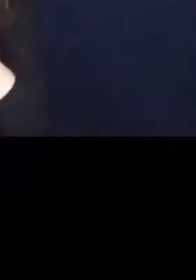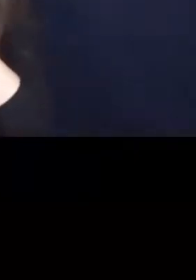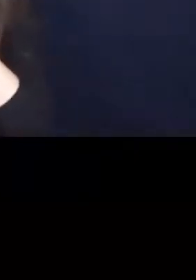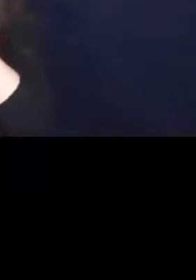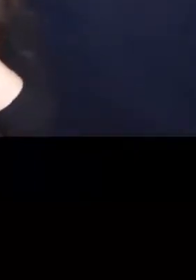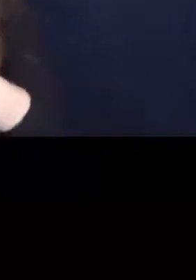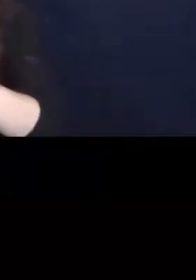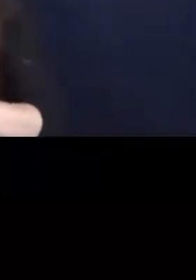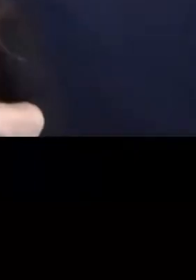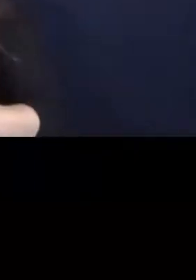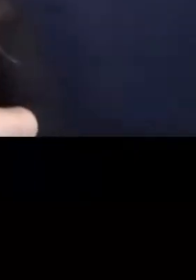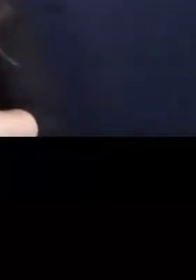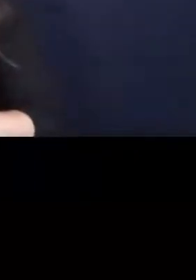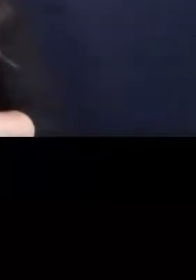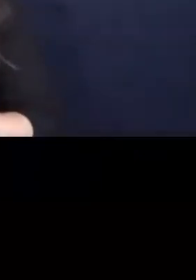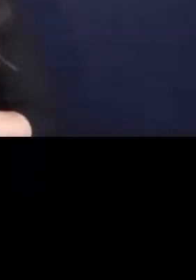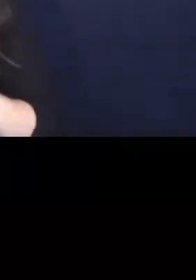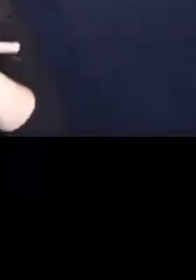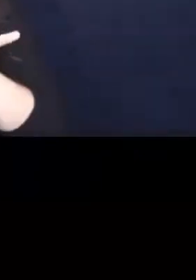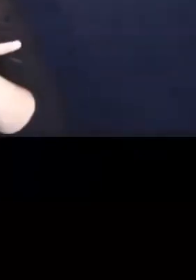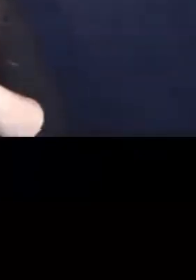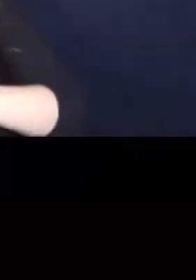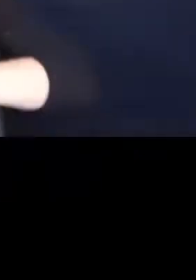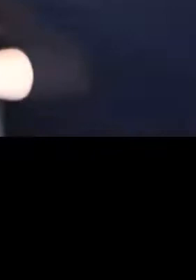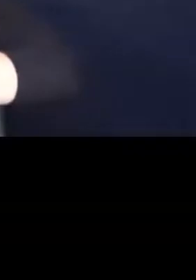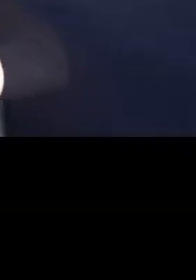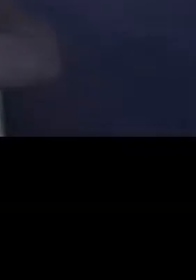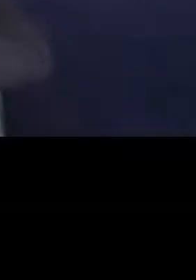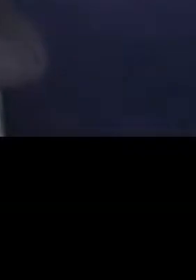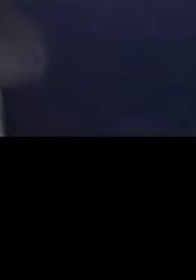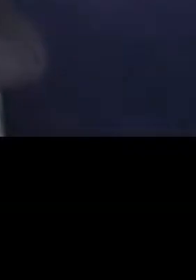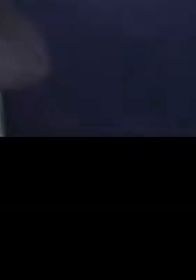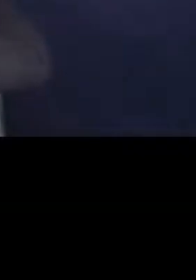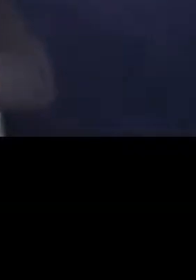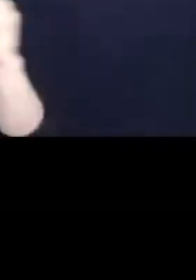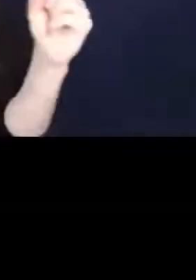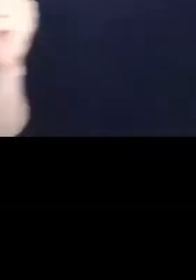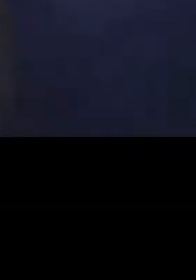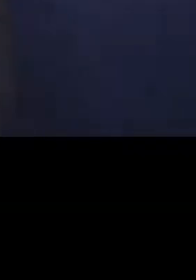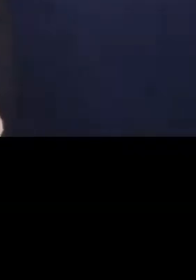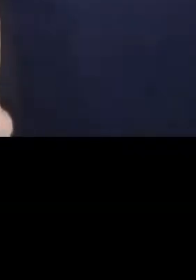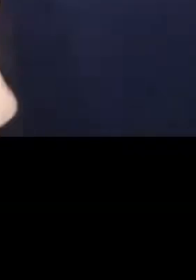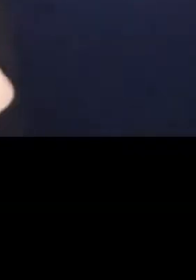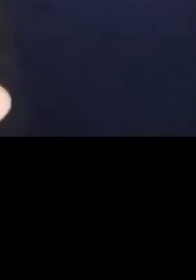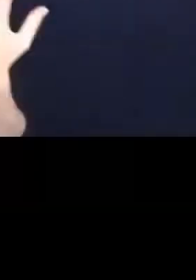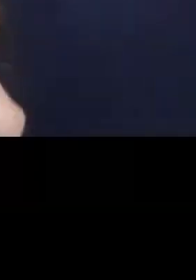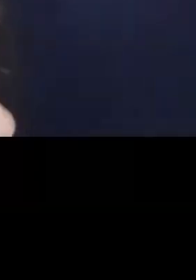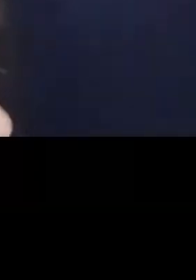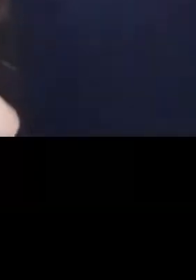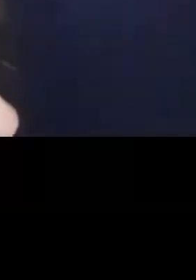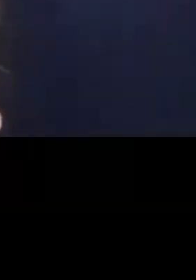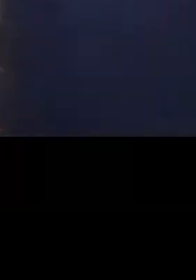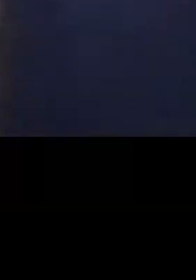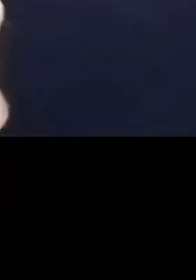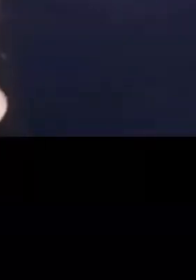in turn. We've only allowed about 5 minutes for the questions to be answered, but I'll do what I can in the